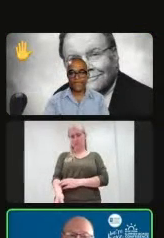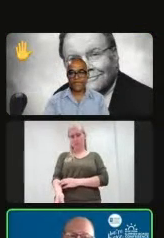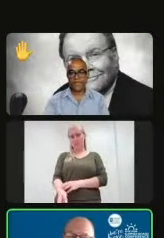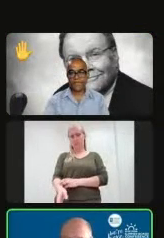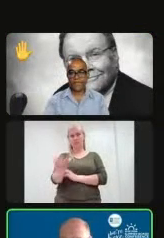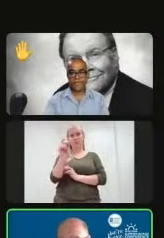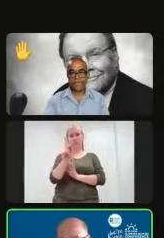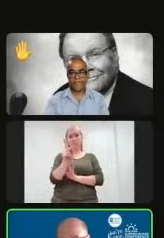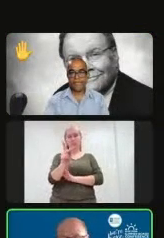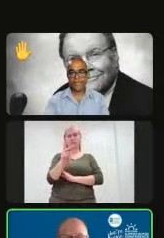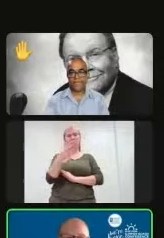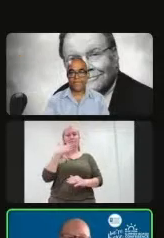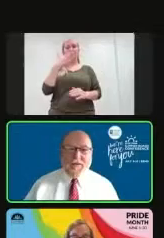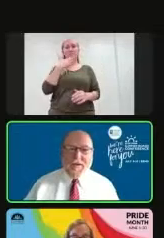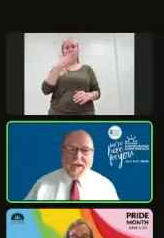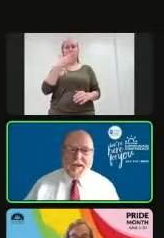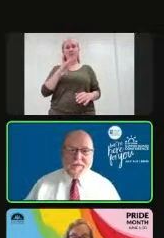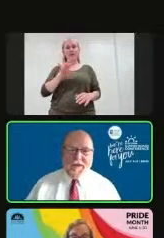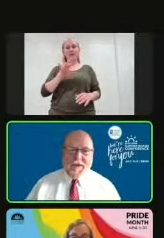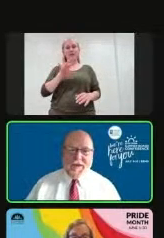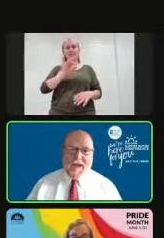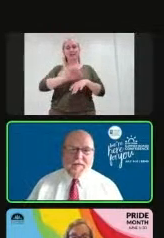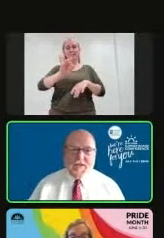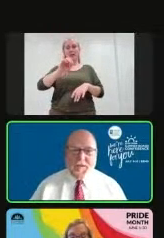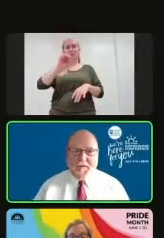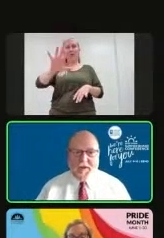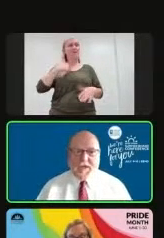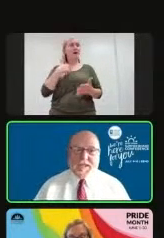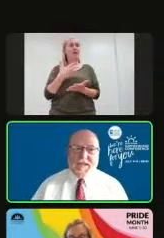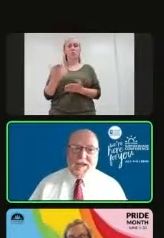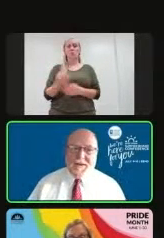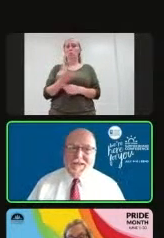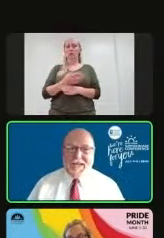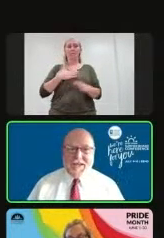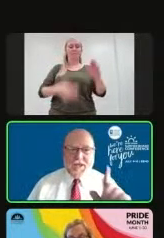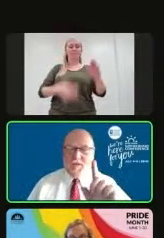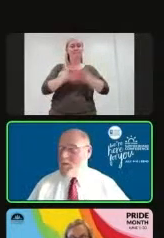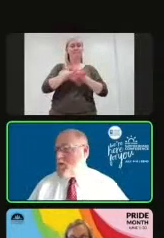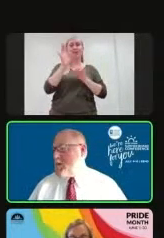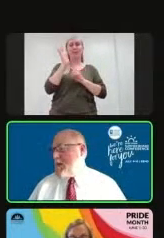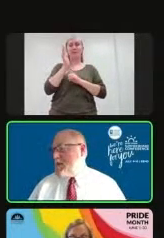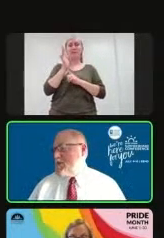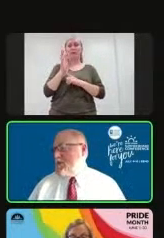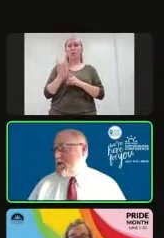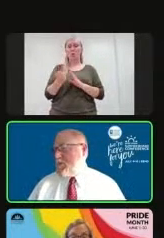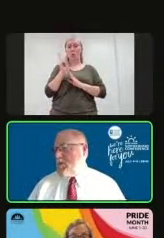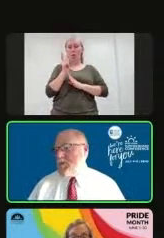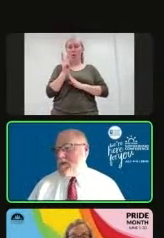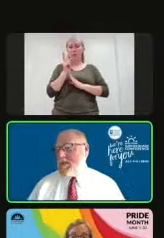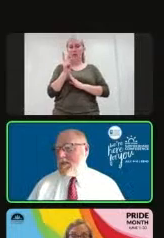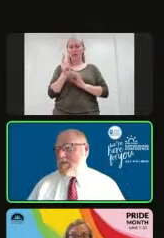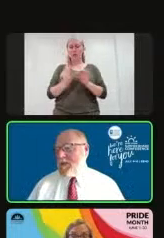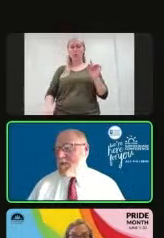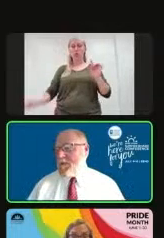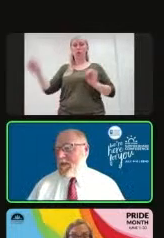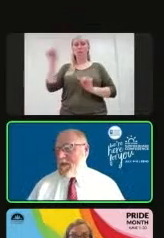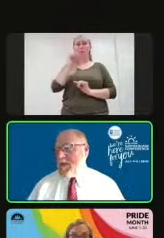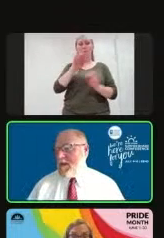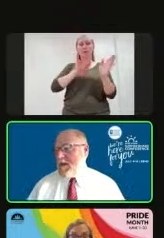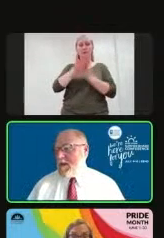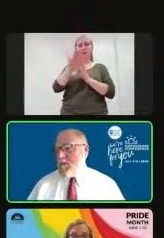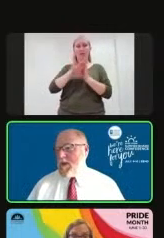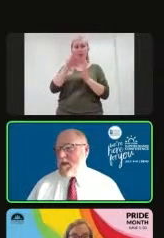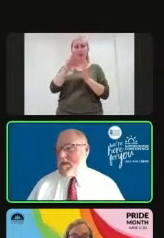Okay, thank you. It's 8:05. I've used up my 5 minutes. I'm going to take just one more minute to jump over to the development